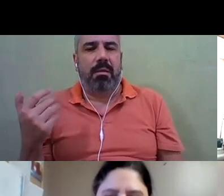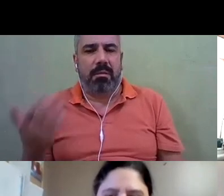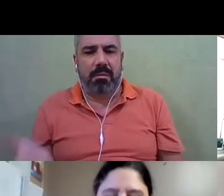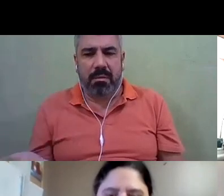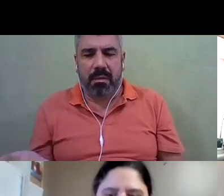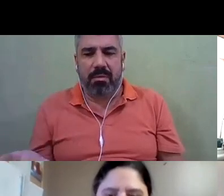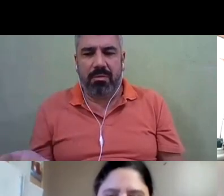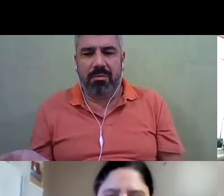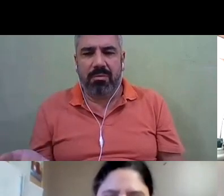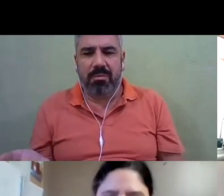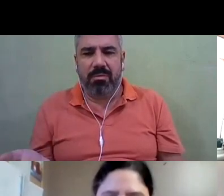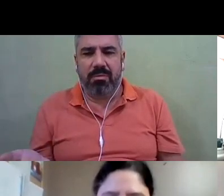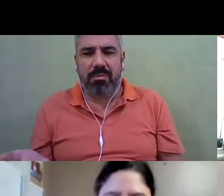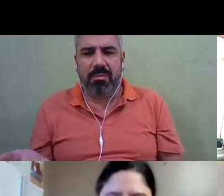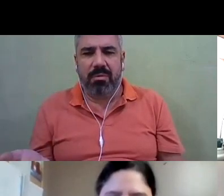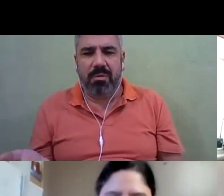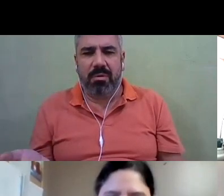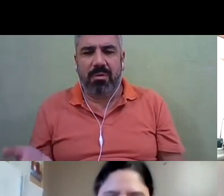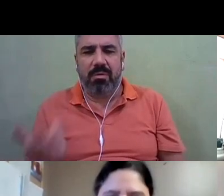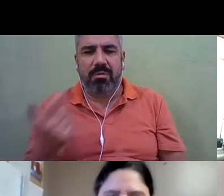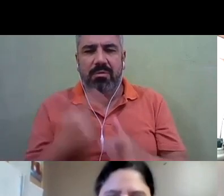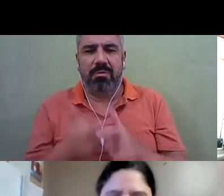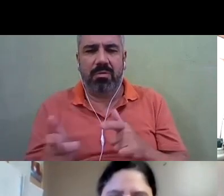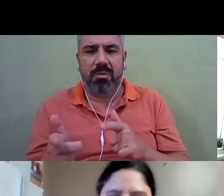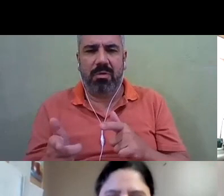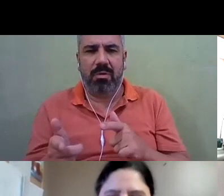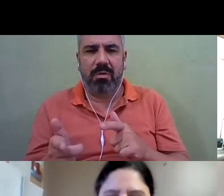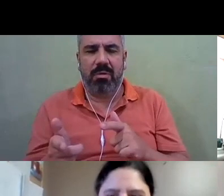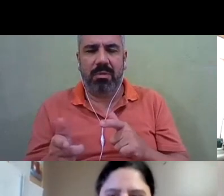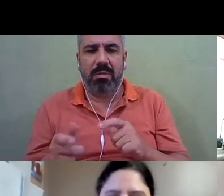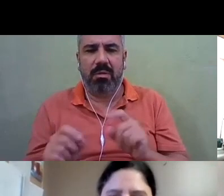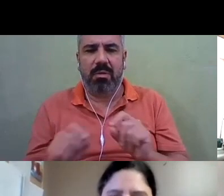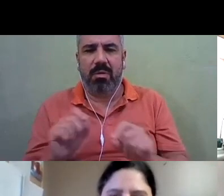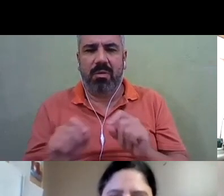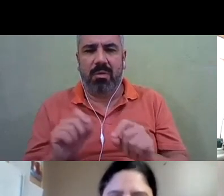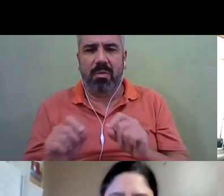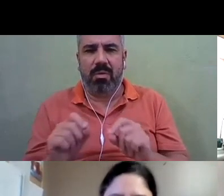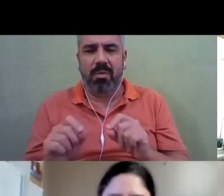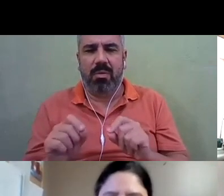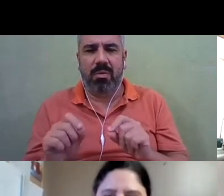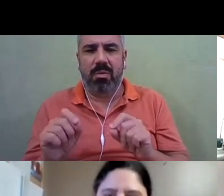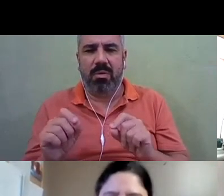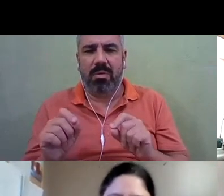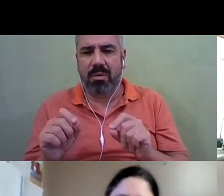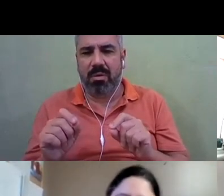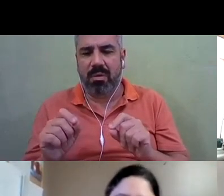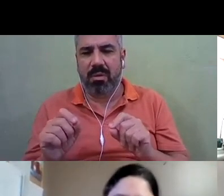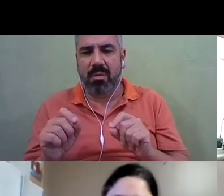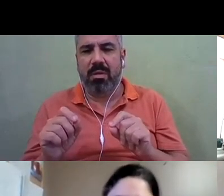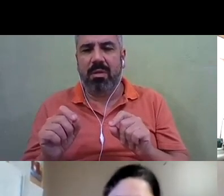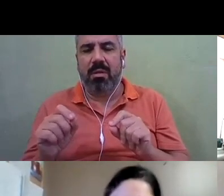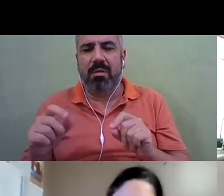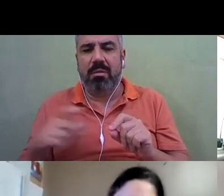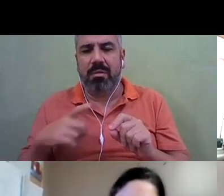that by teaching the kids right, they'll all grow up and make a new world. You know, this is a relative truth.